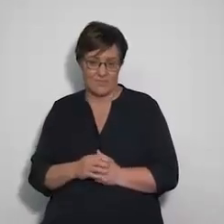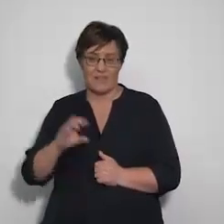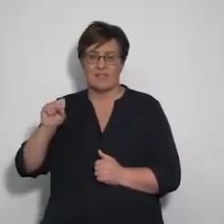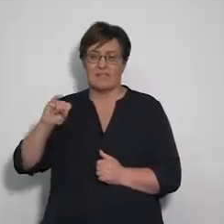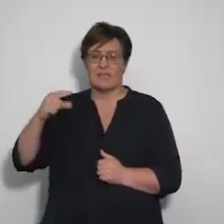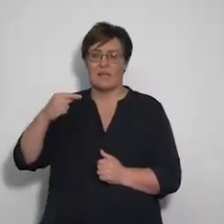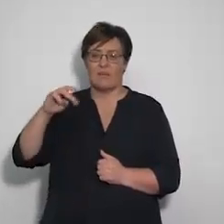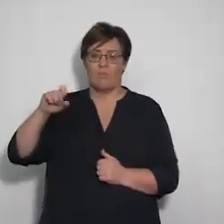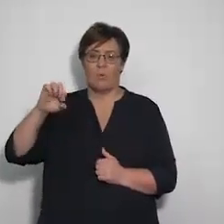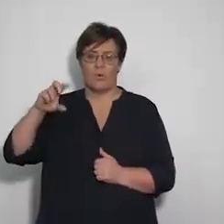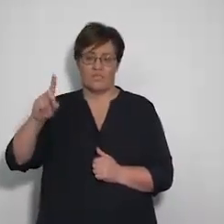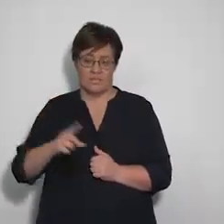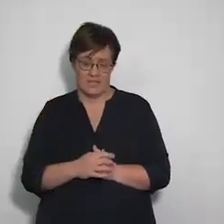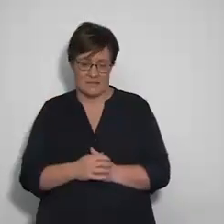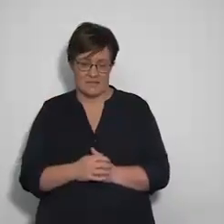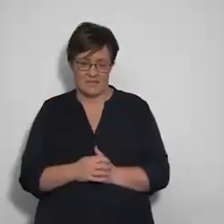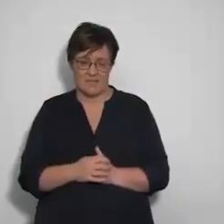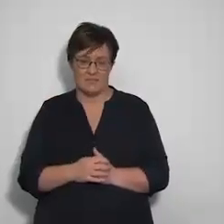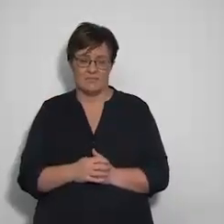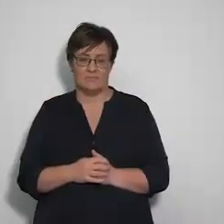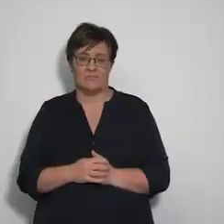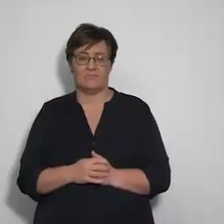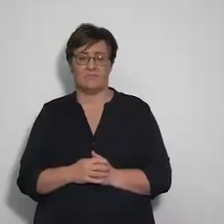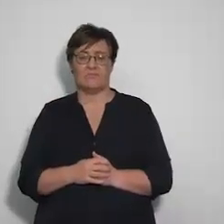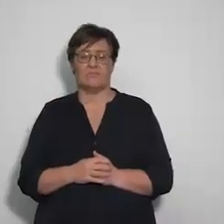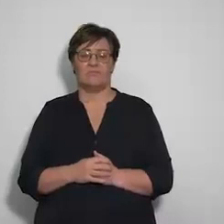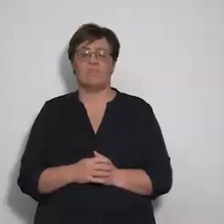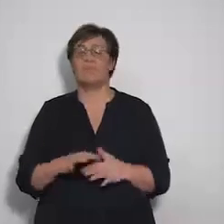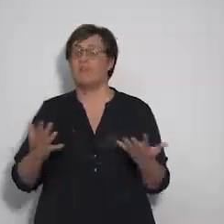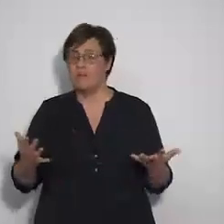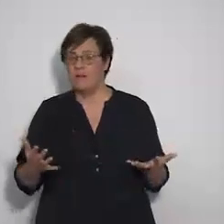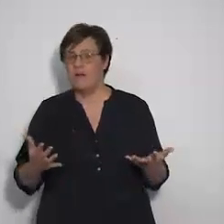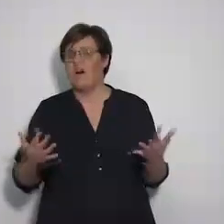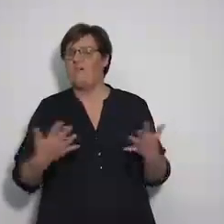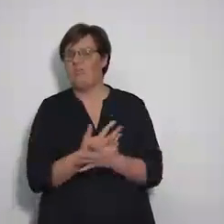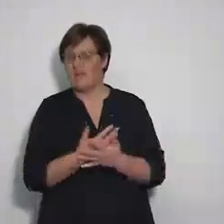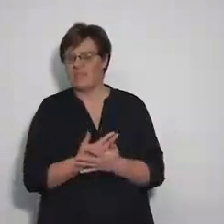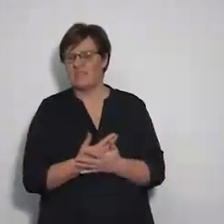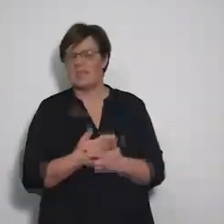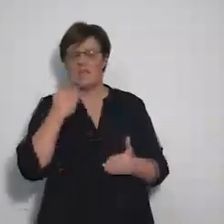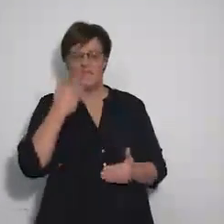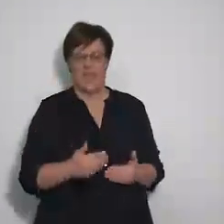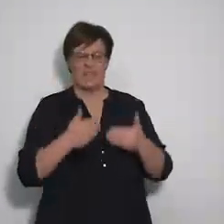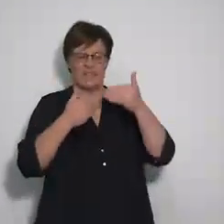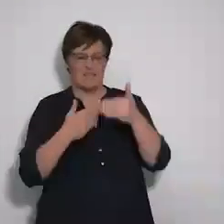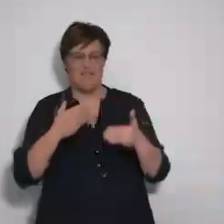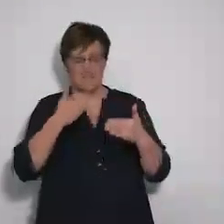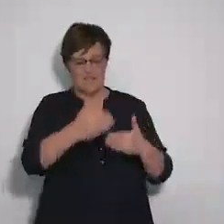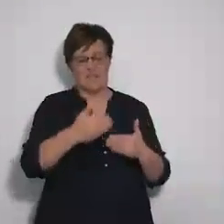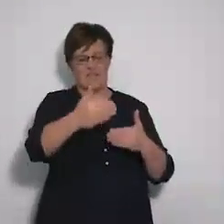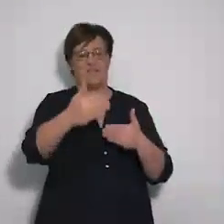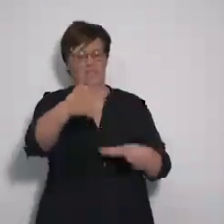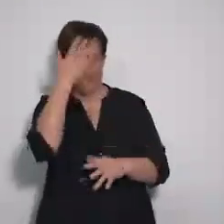be your sigmoid or S-shaped graph. So let's go very quickly through the phases that